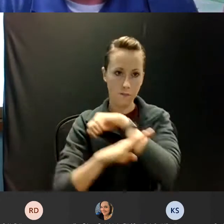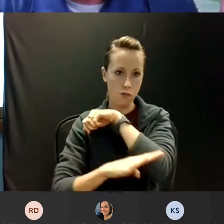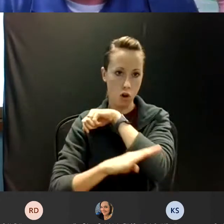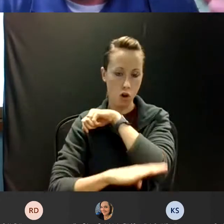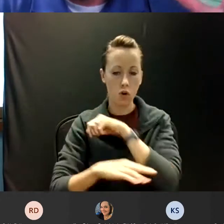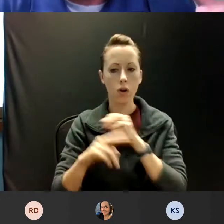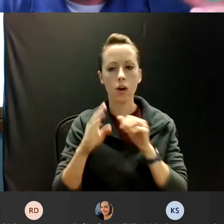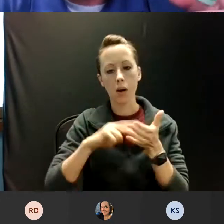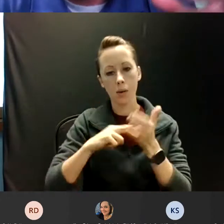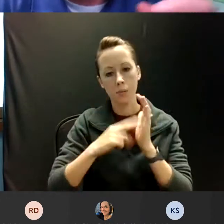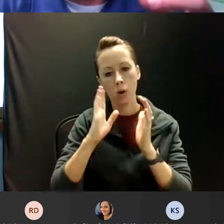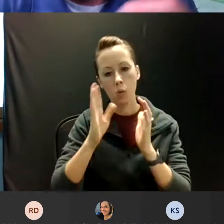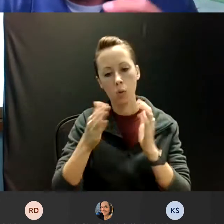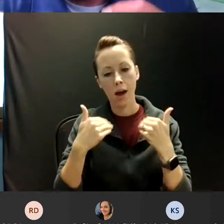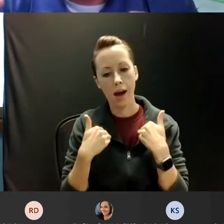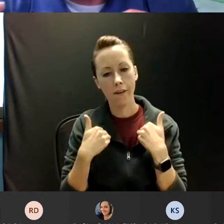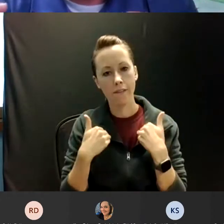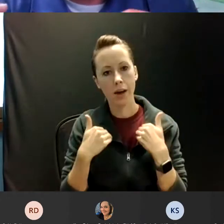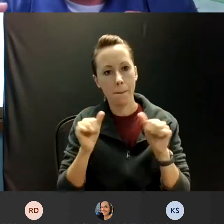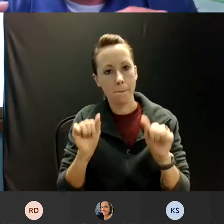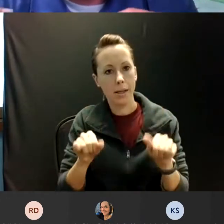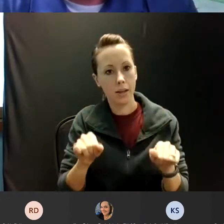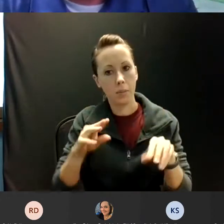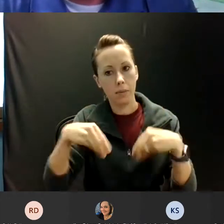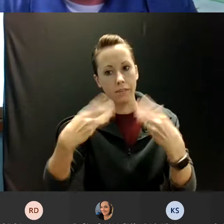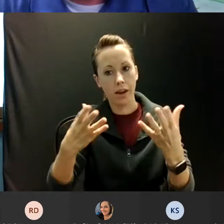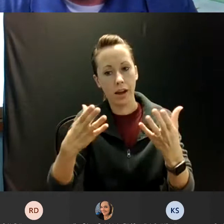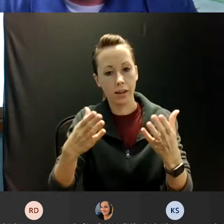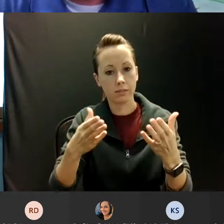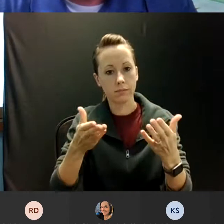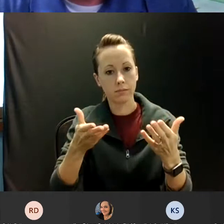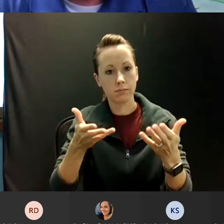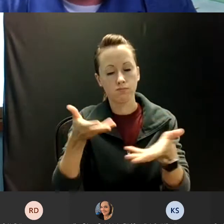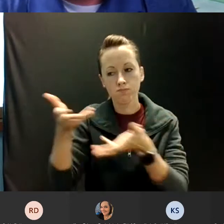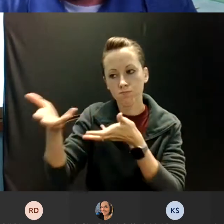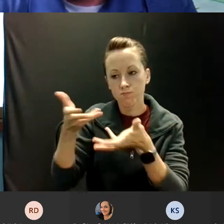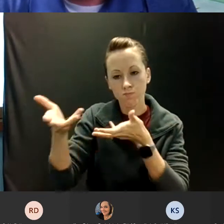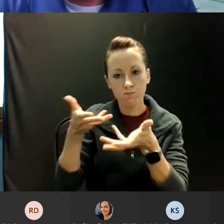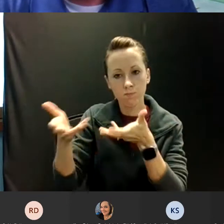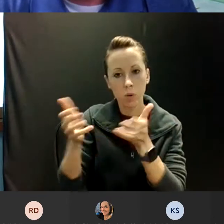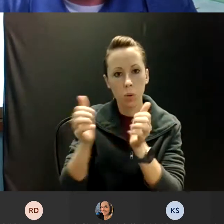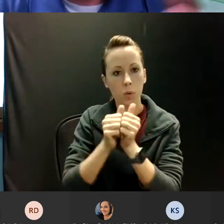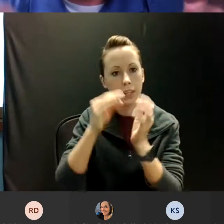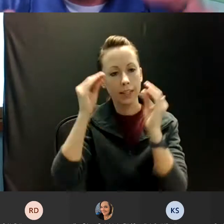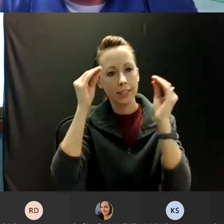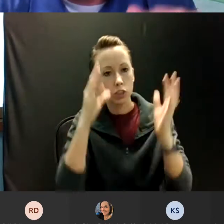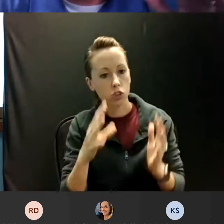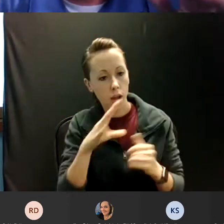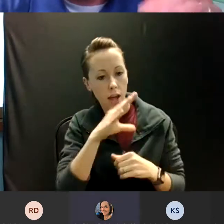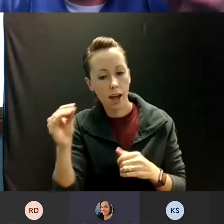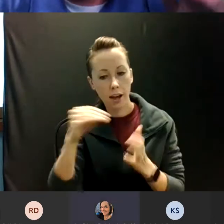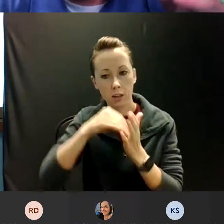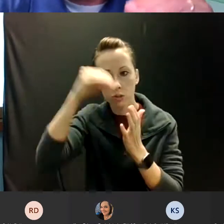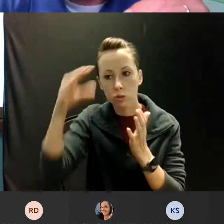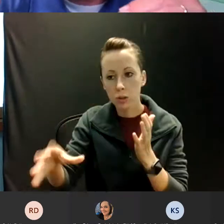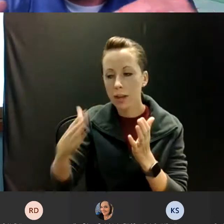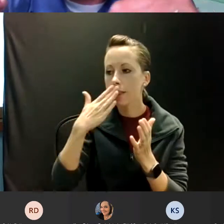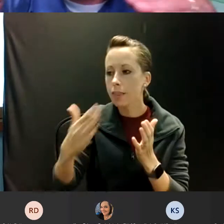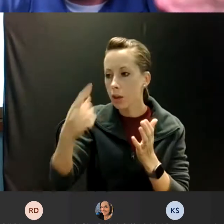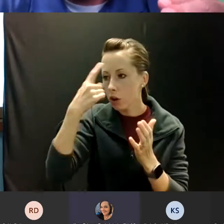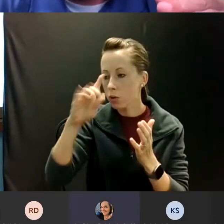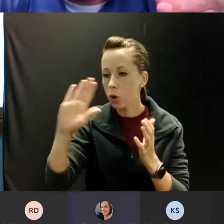ability to provide interaction between teachers and students than we had in the spring. So thank you all for all the different